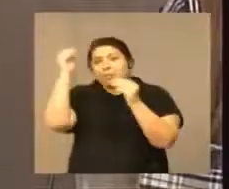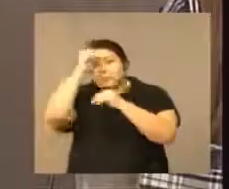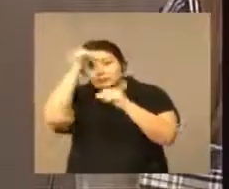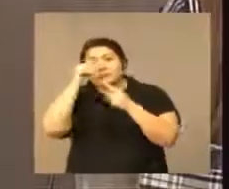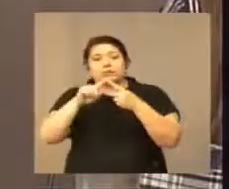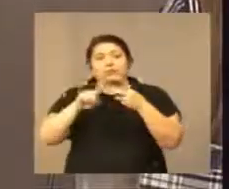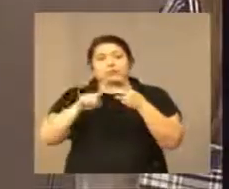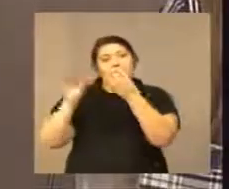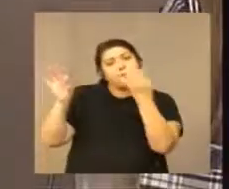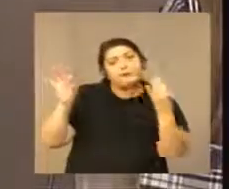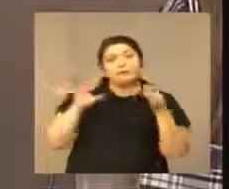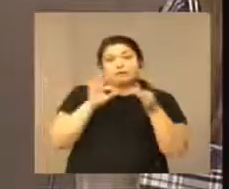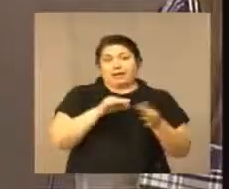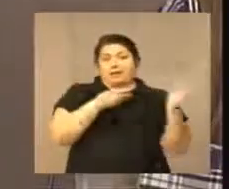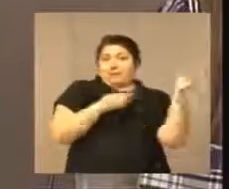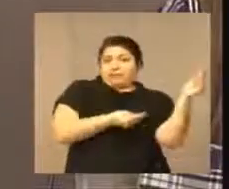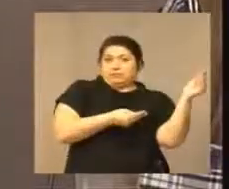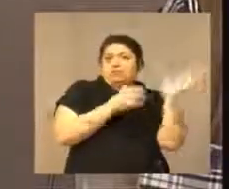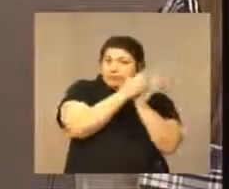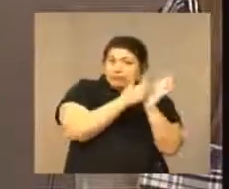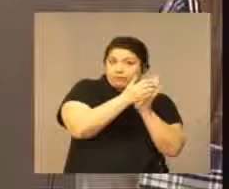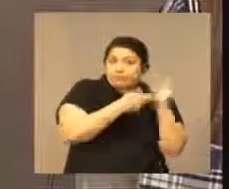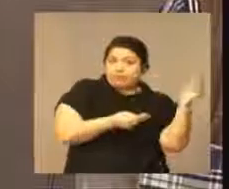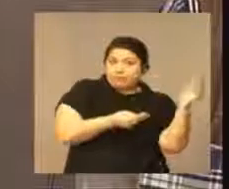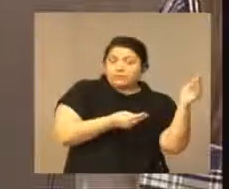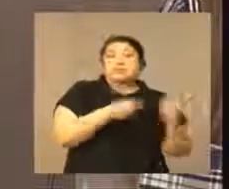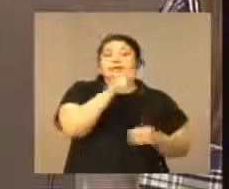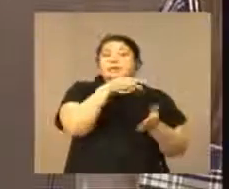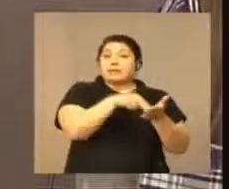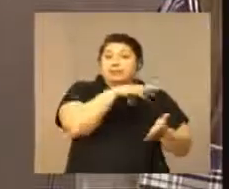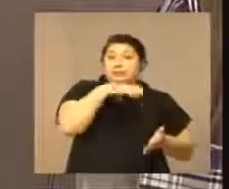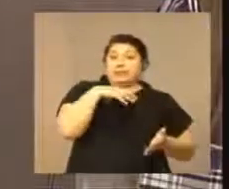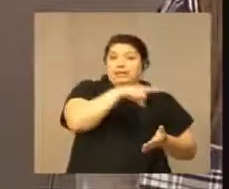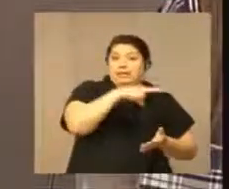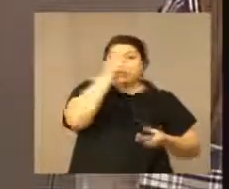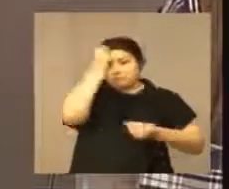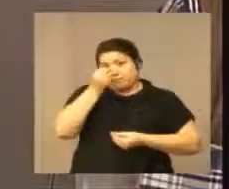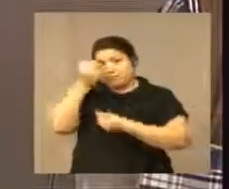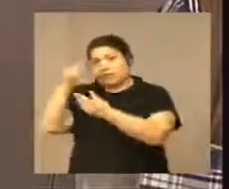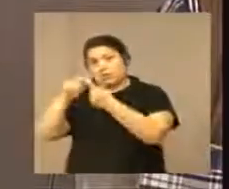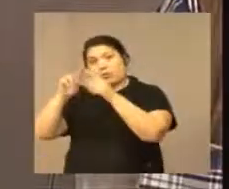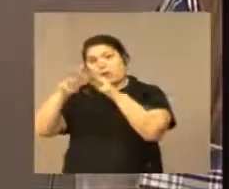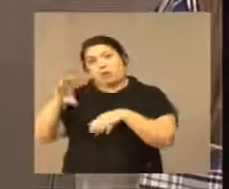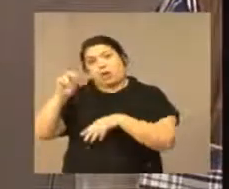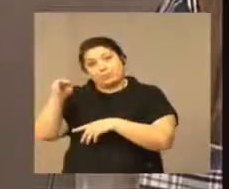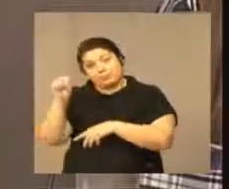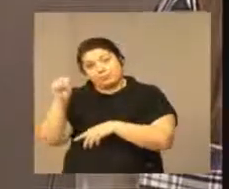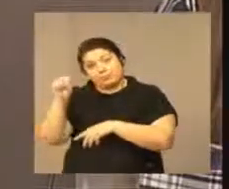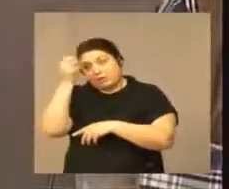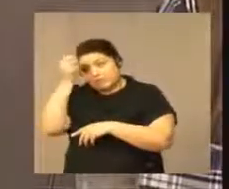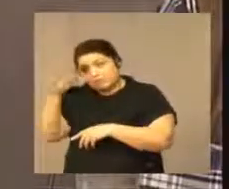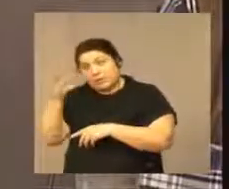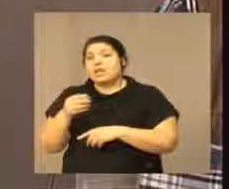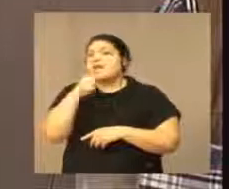legislation. That standing committee reports back to the House of Commons in terms of, you know,